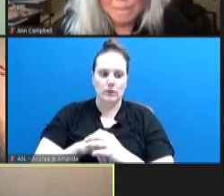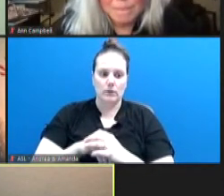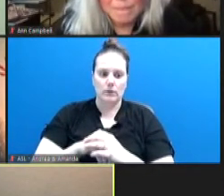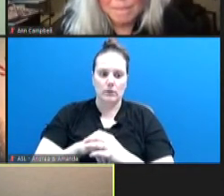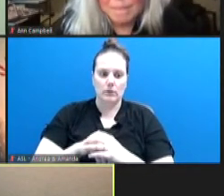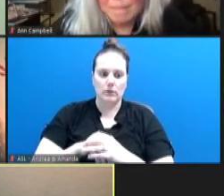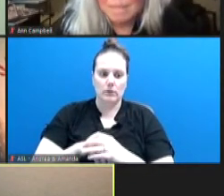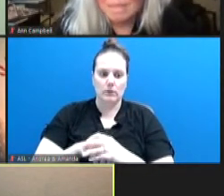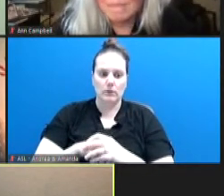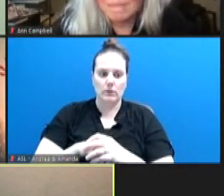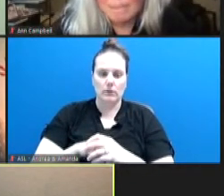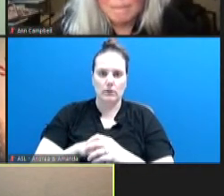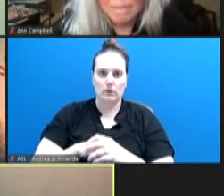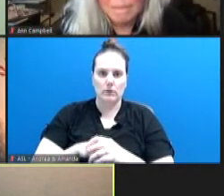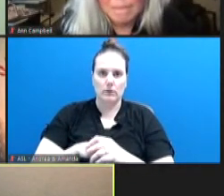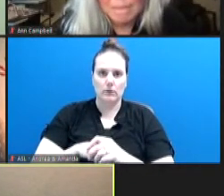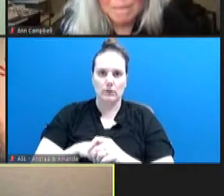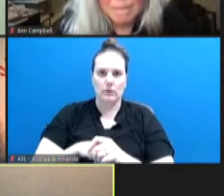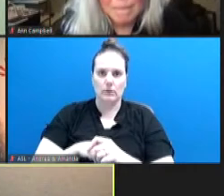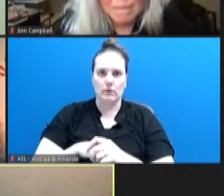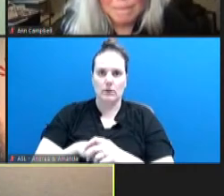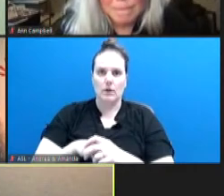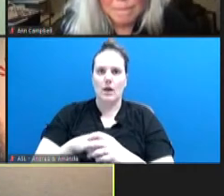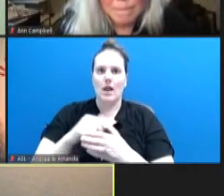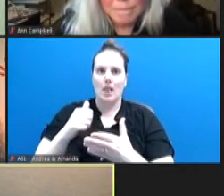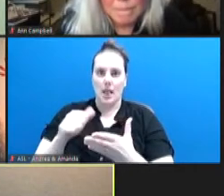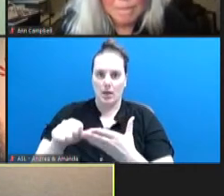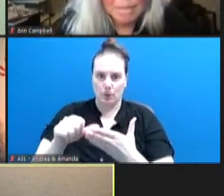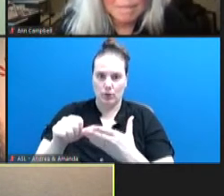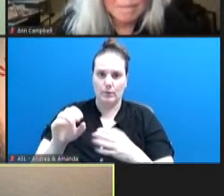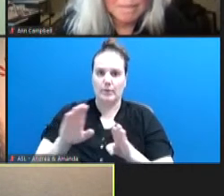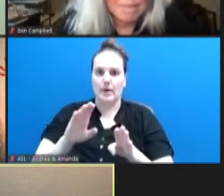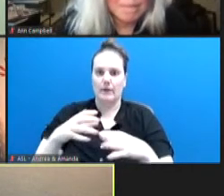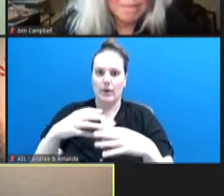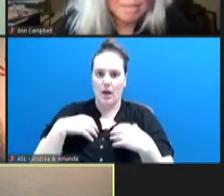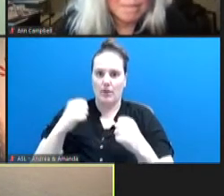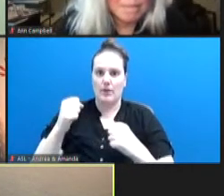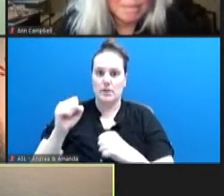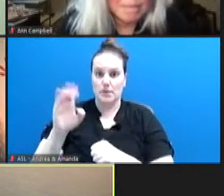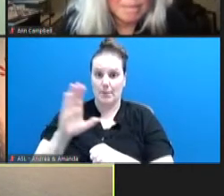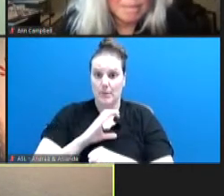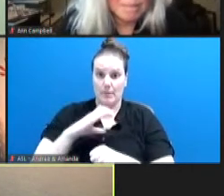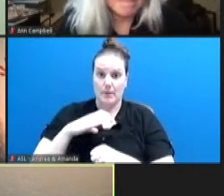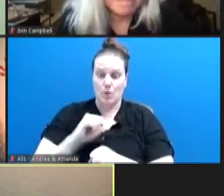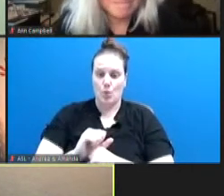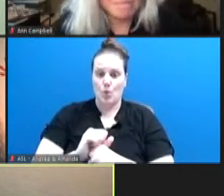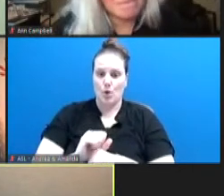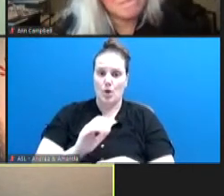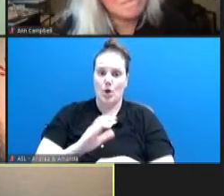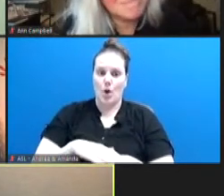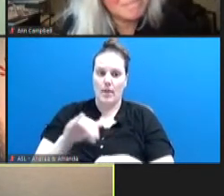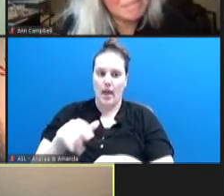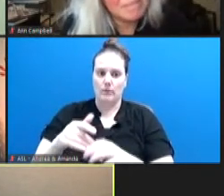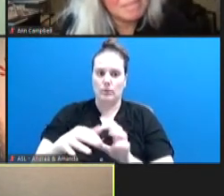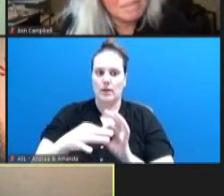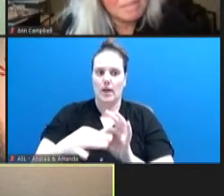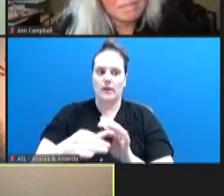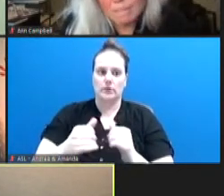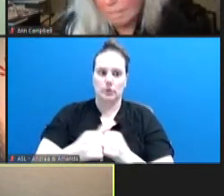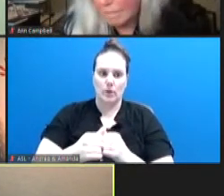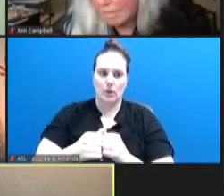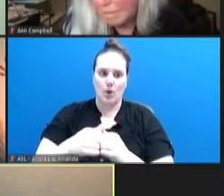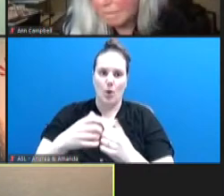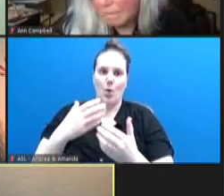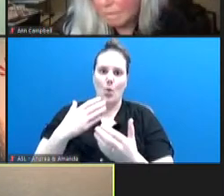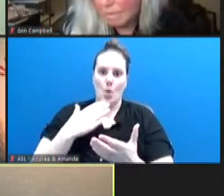including a letter that we, the behavioral health subcommittee, has been working on in regards to the